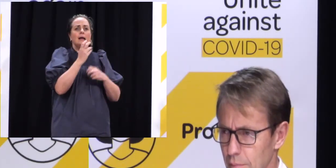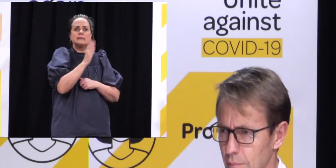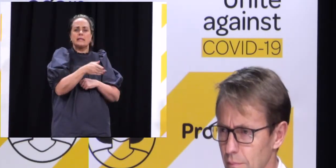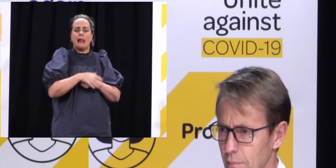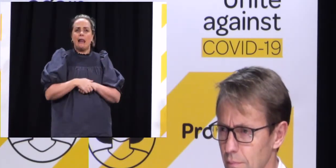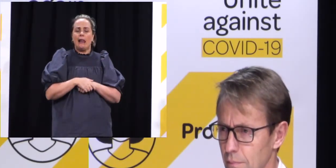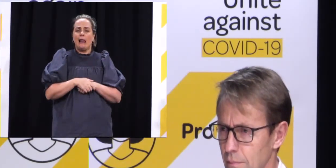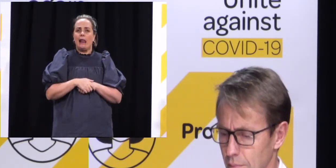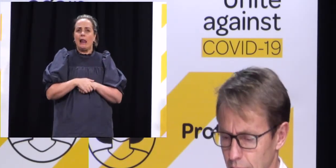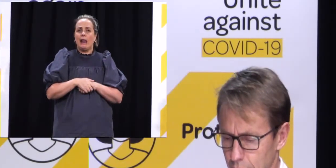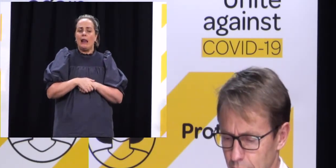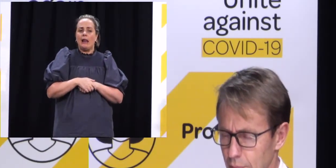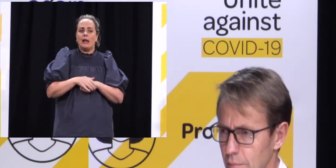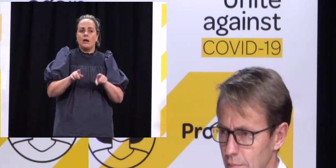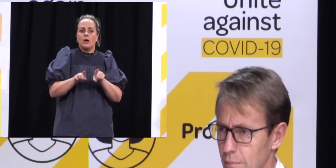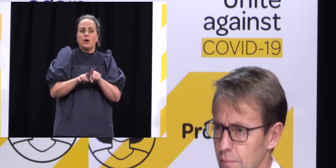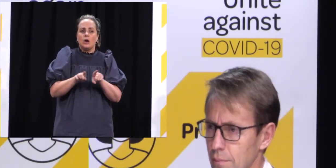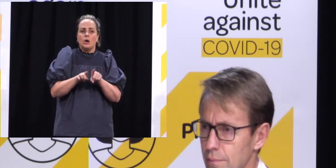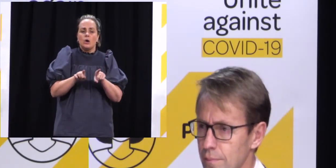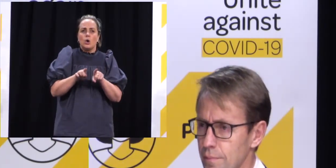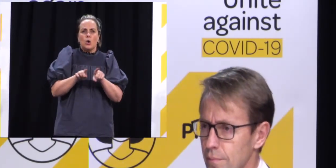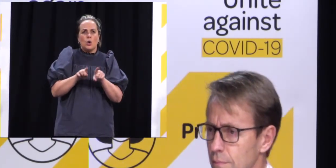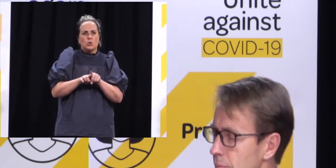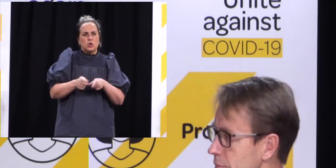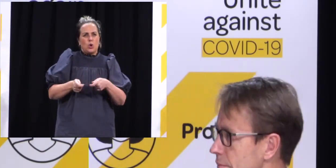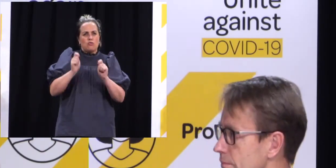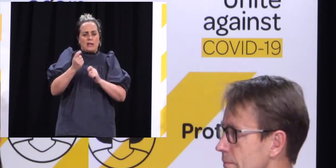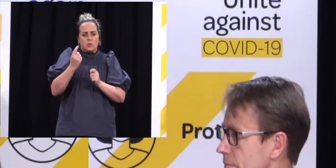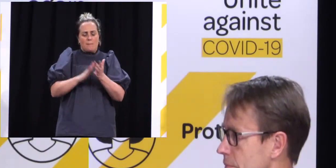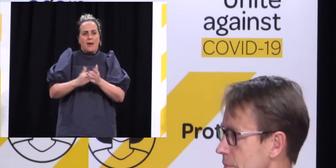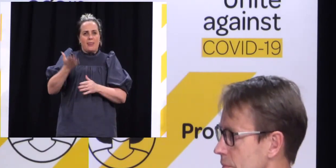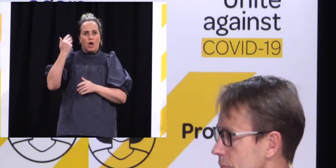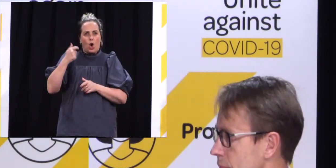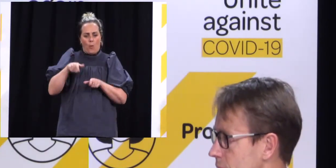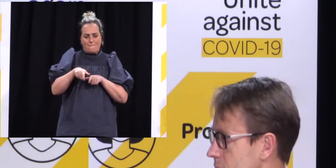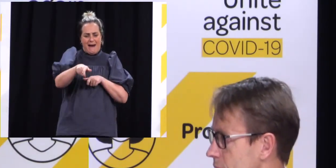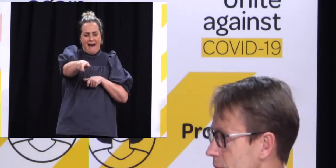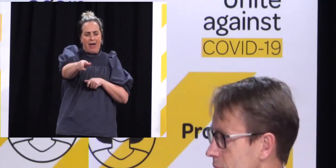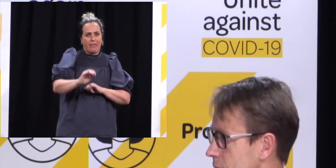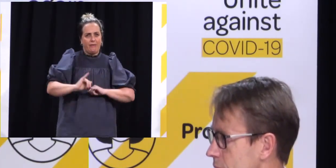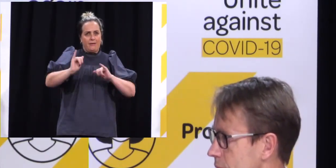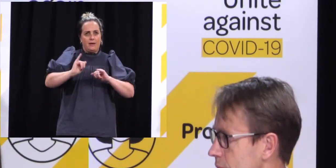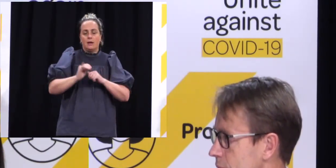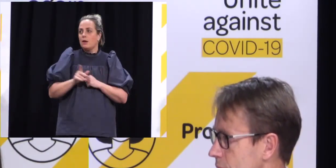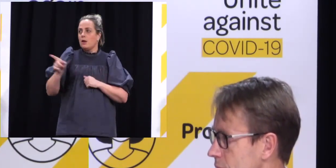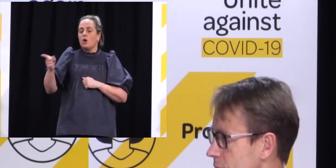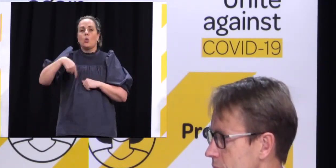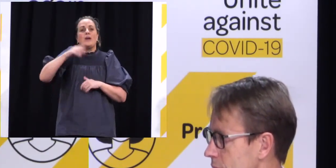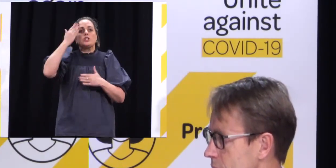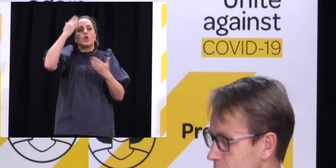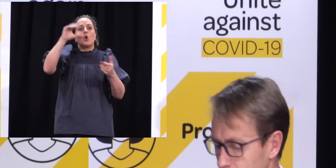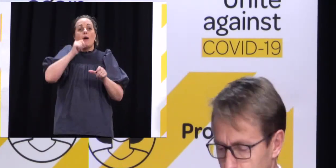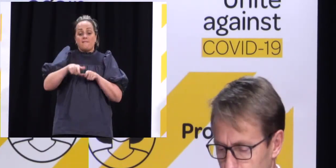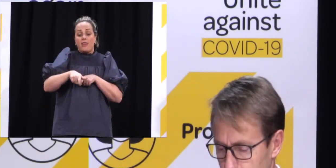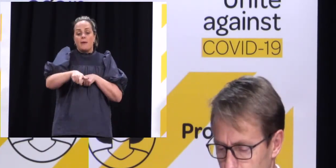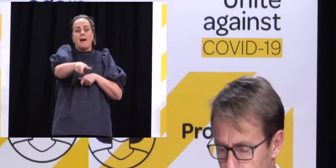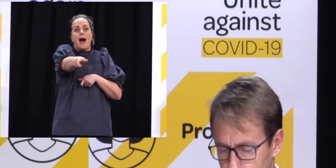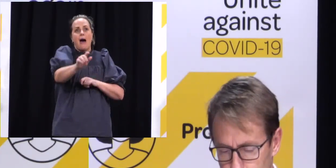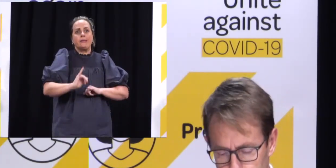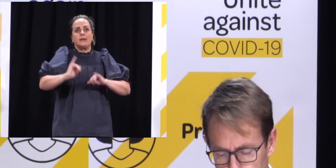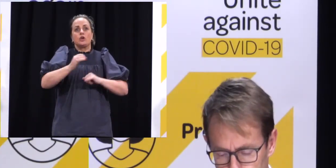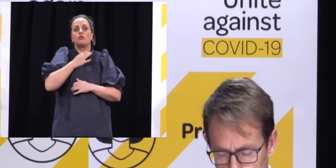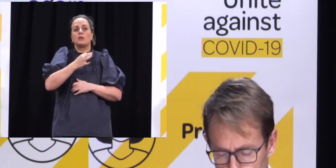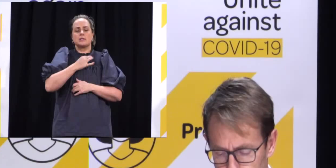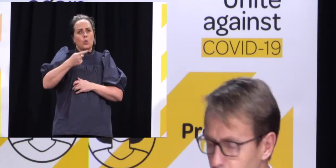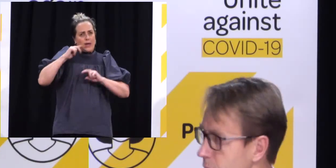ago raising the public walkways as an issue, so why wasn't anything done? Well, the public walkway at this stage is not being established to be an issue. Of course, we are